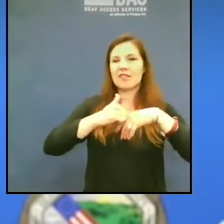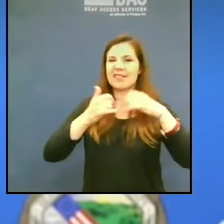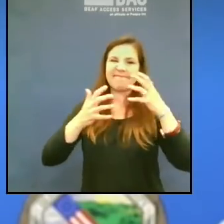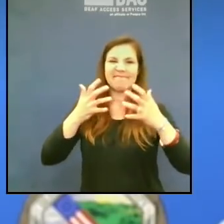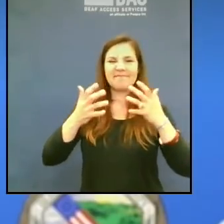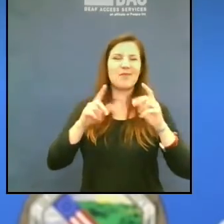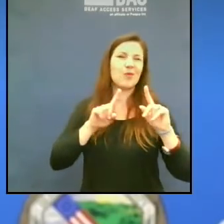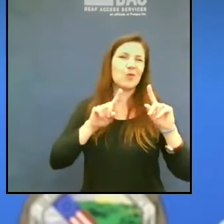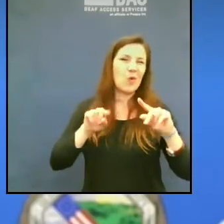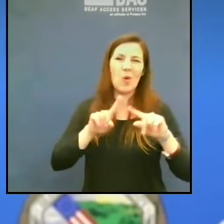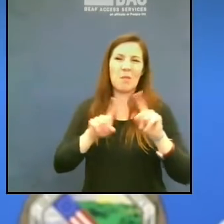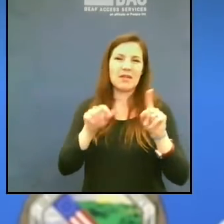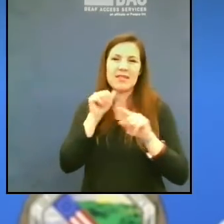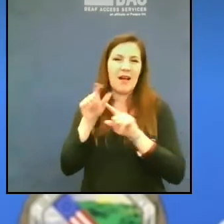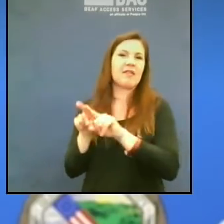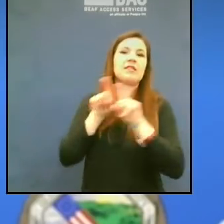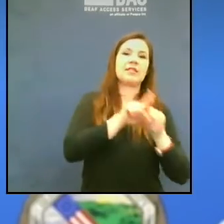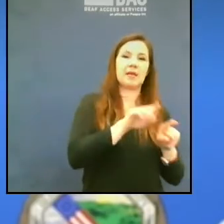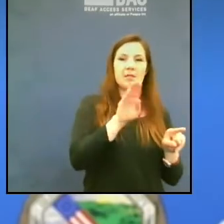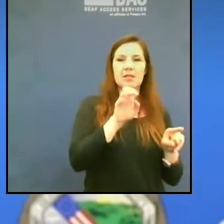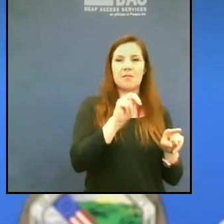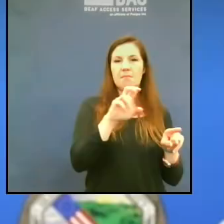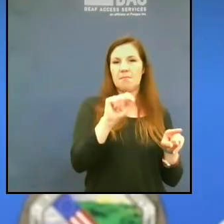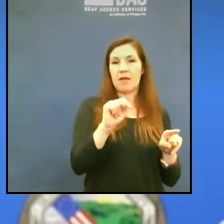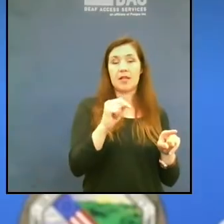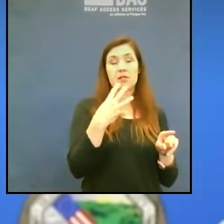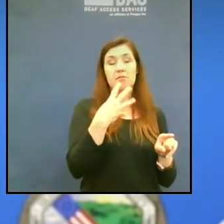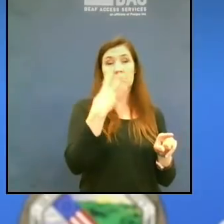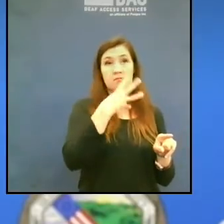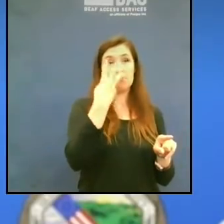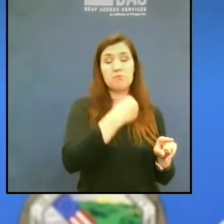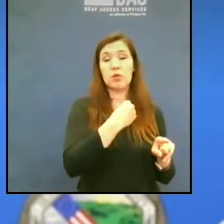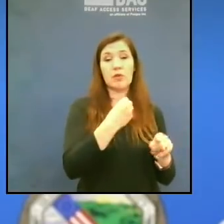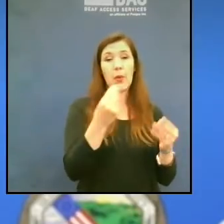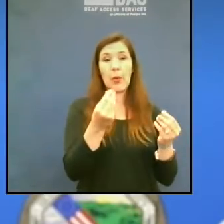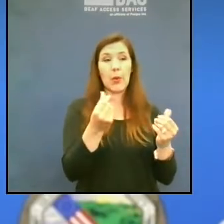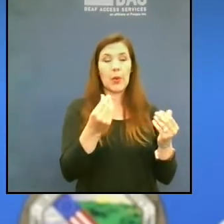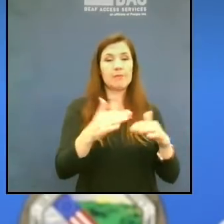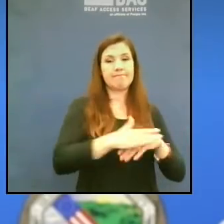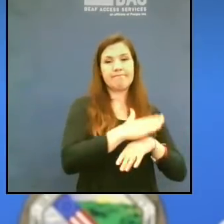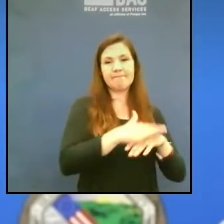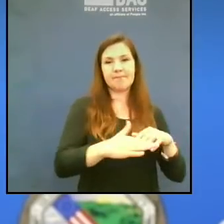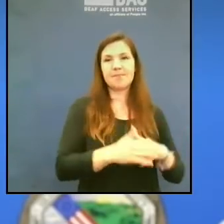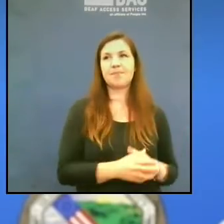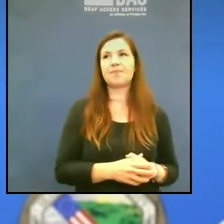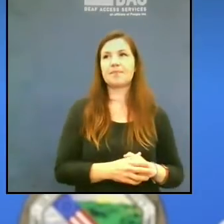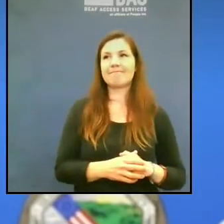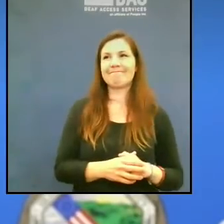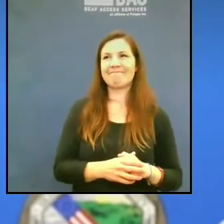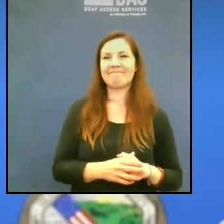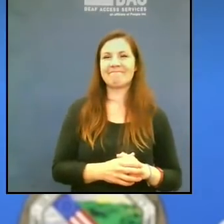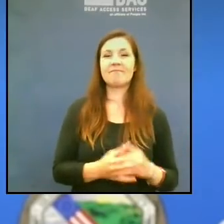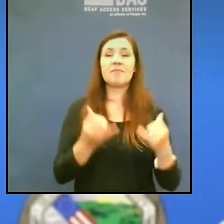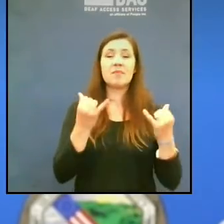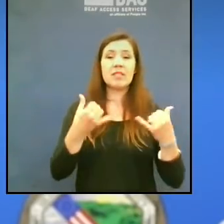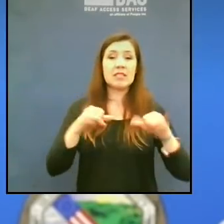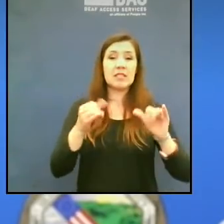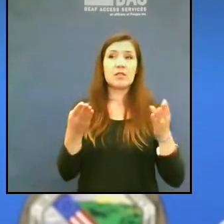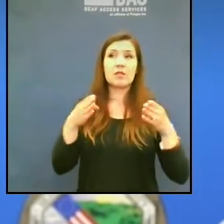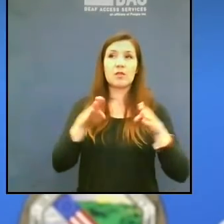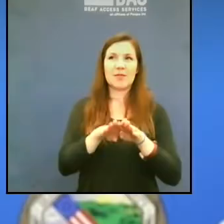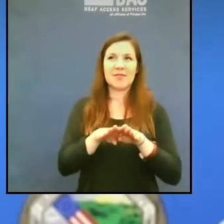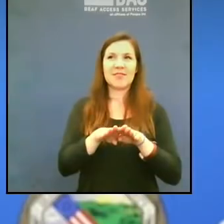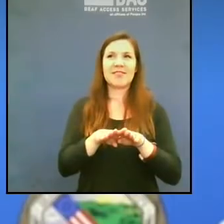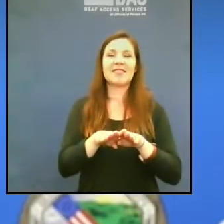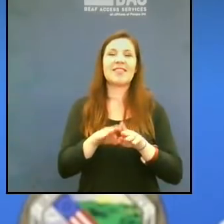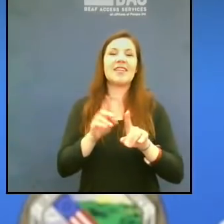there, but it's not really the same as Bennett Beach, which is a gorgeous sand beach. Right now, that is still closed until the Parks Department